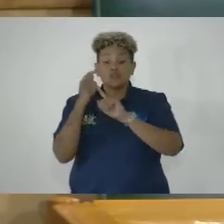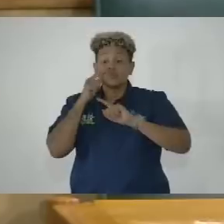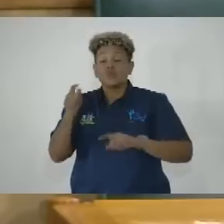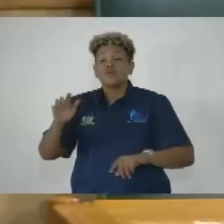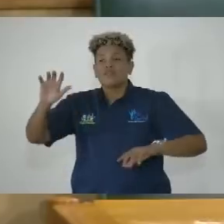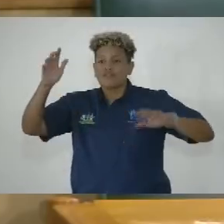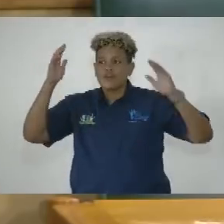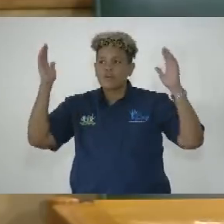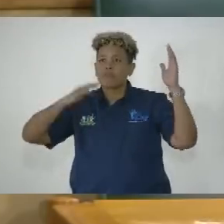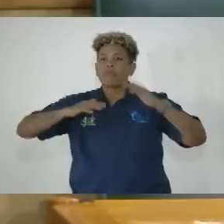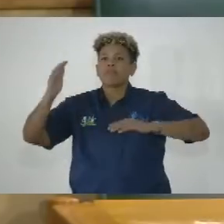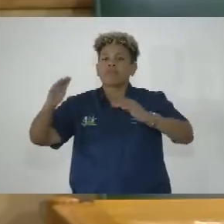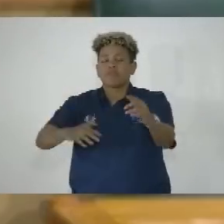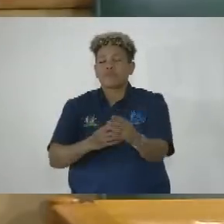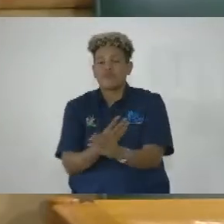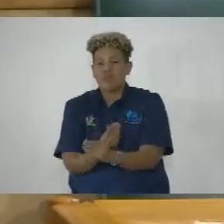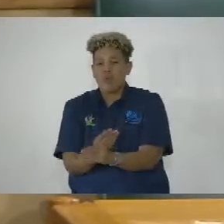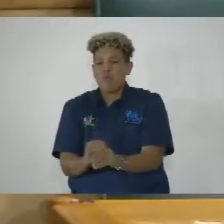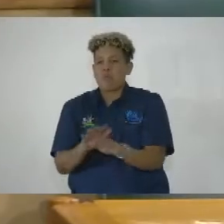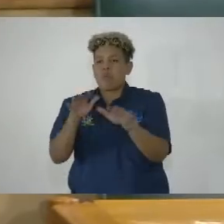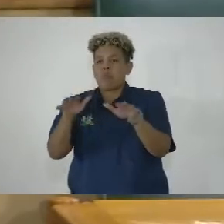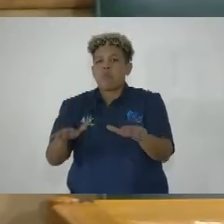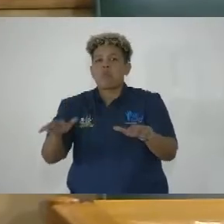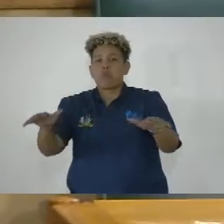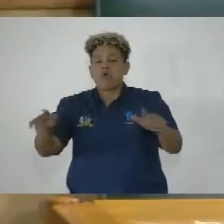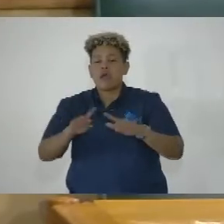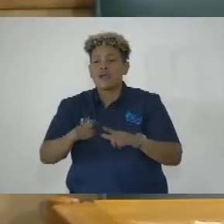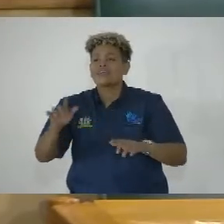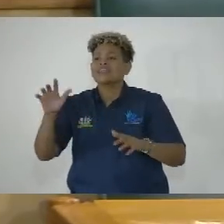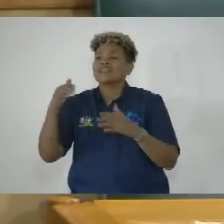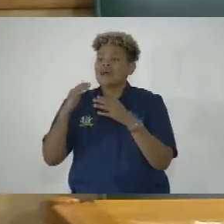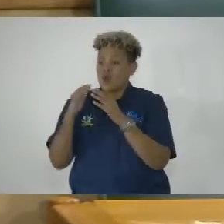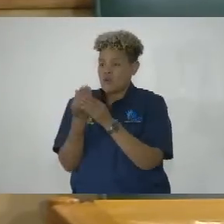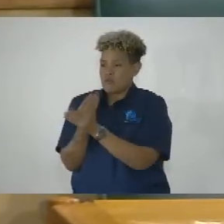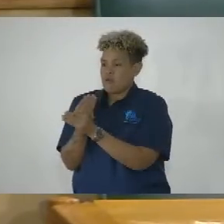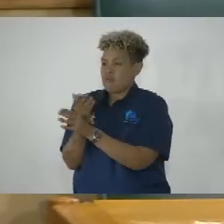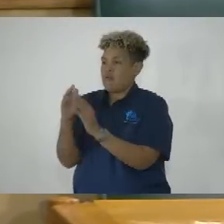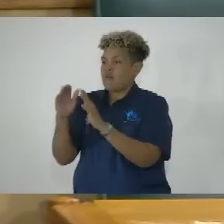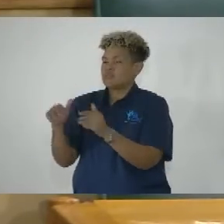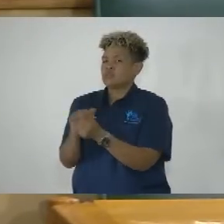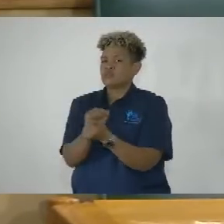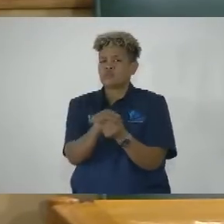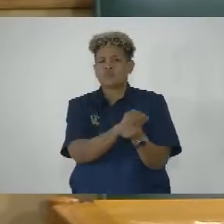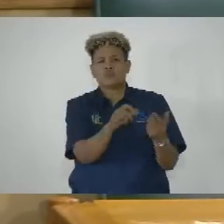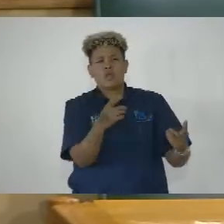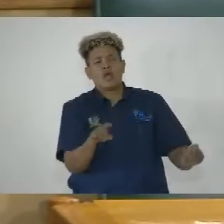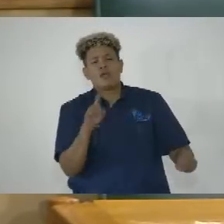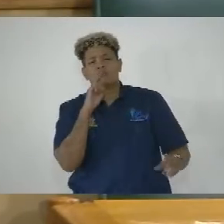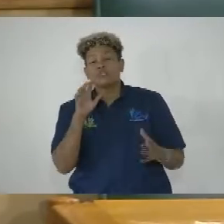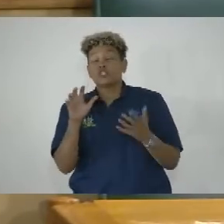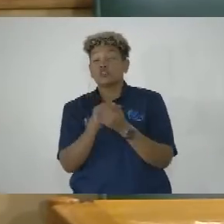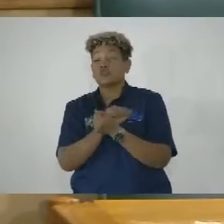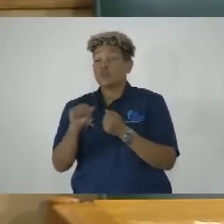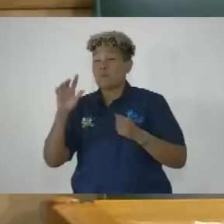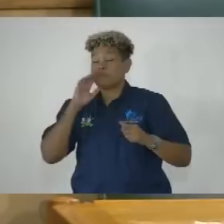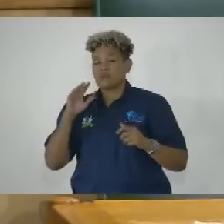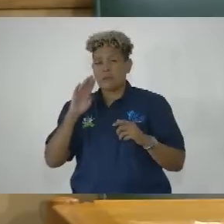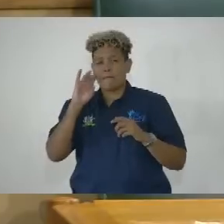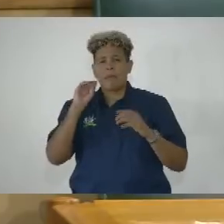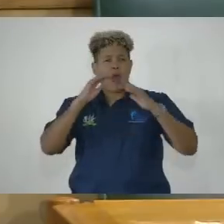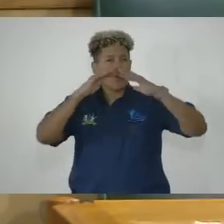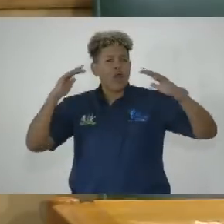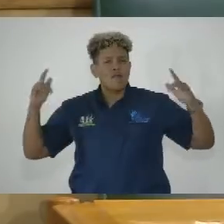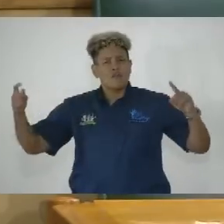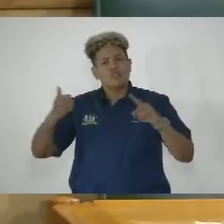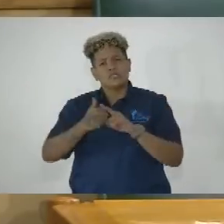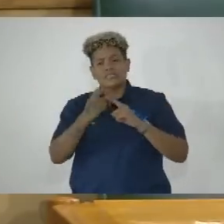deforestation, soil erosion, habitat destruction, disrupting biodiversity. The operations